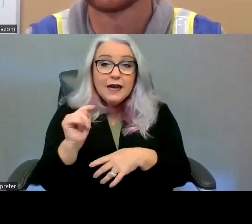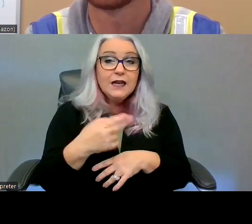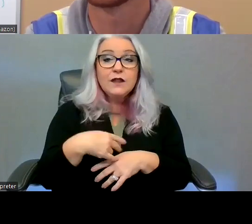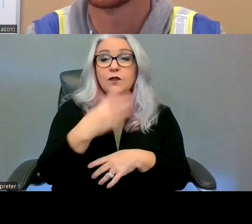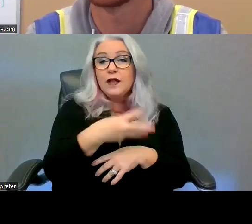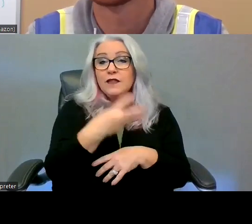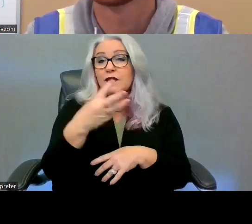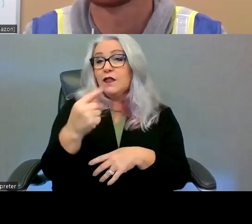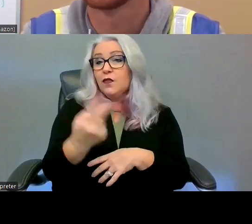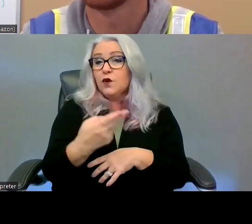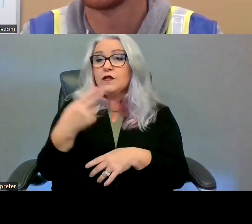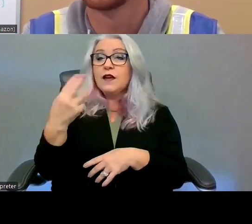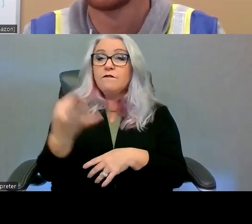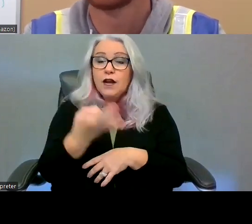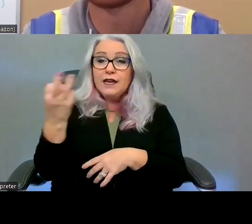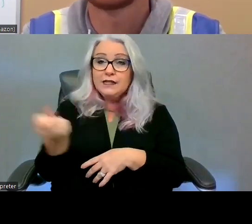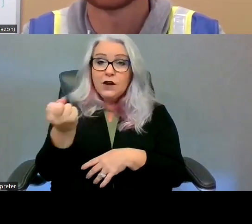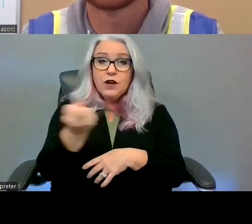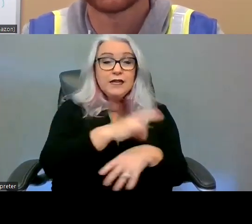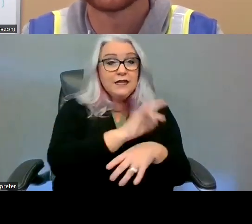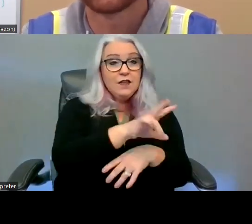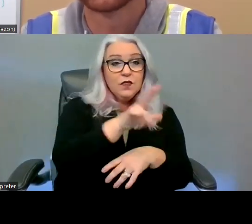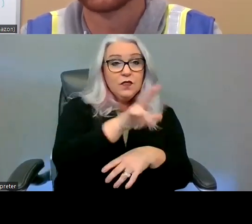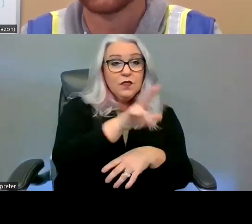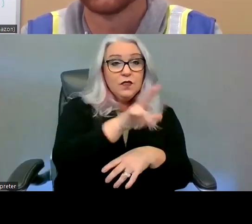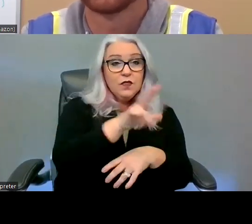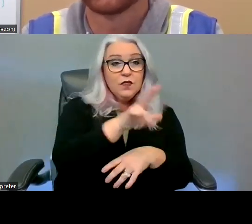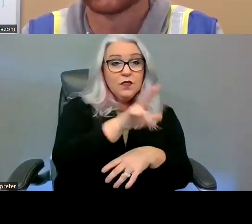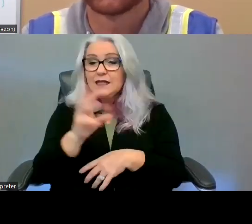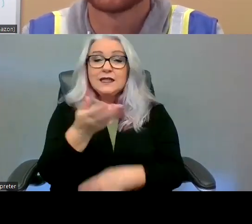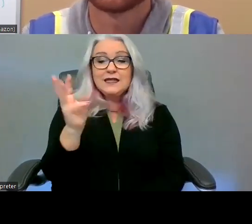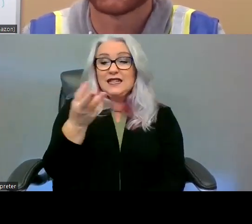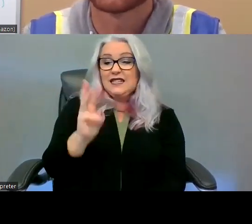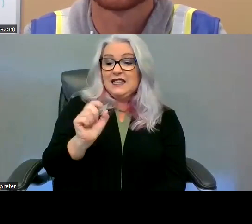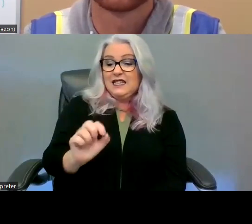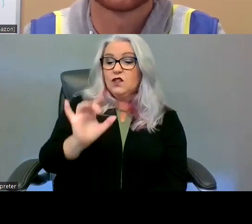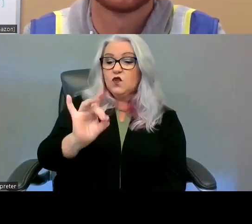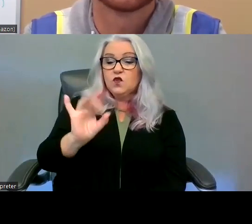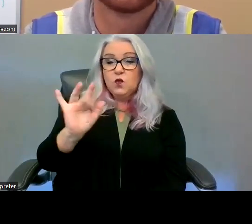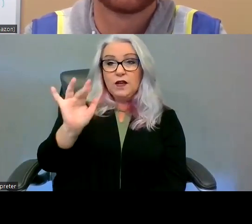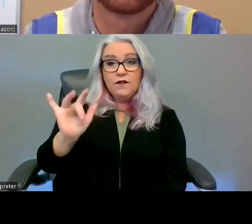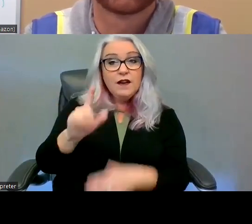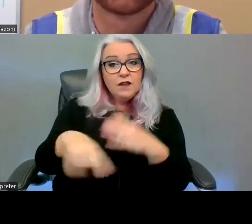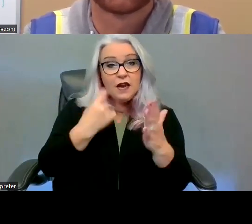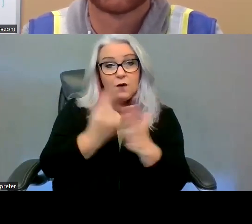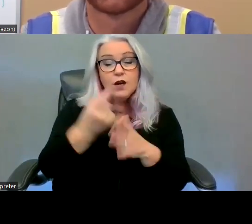shift, 7:30 a.m. to 6 p.m., $16.25 an hour there at the Pontiac